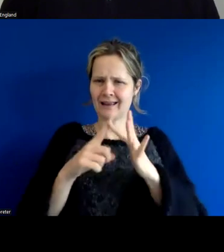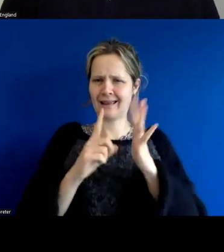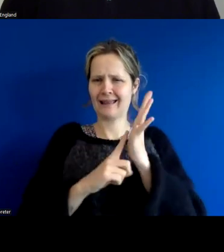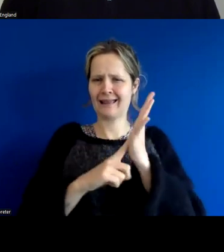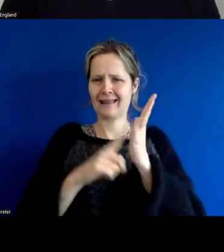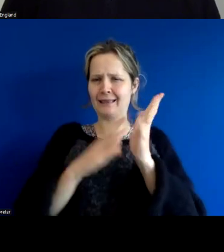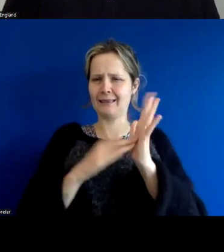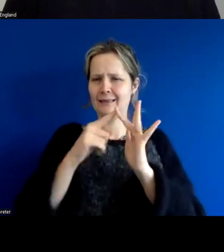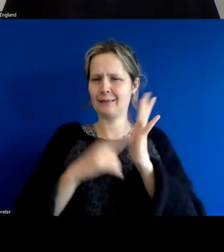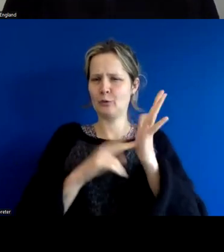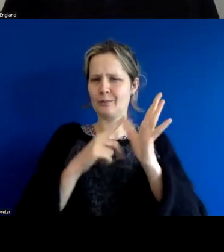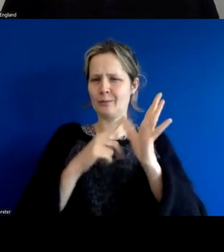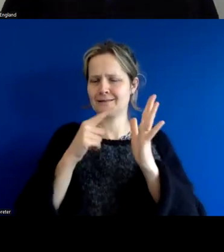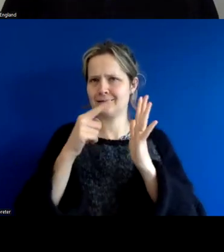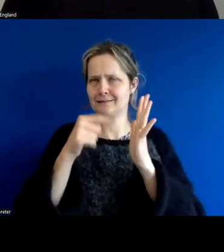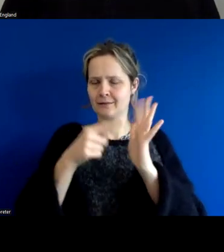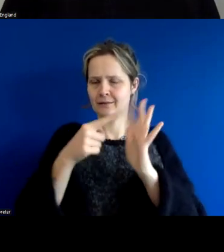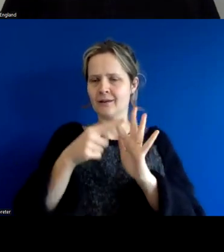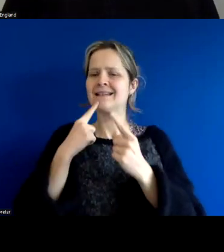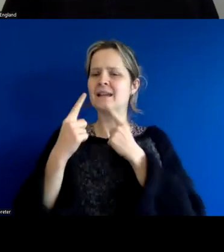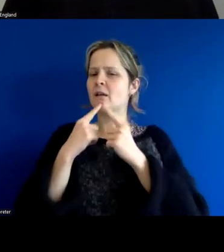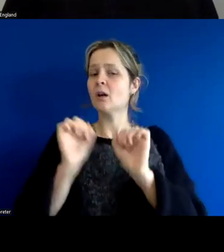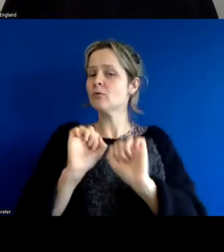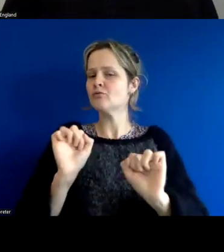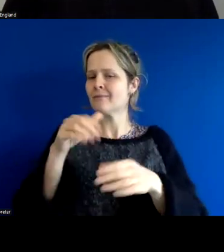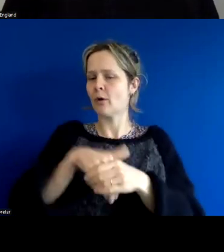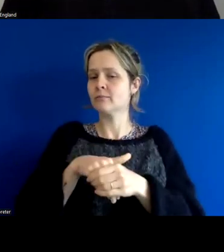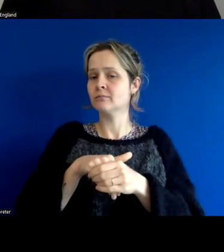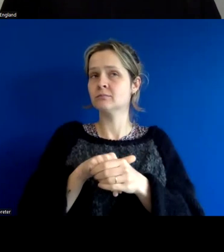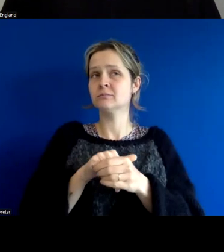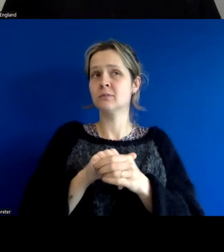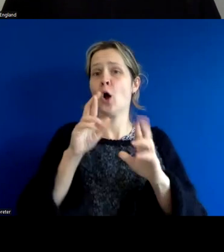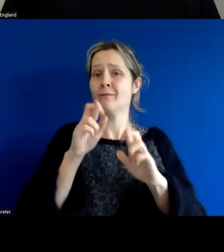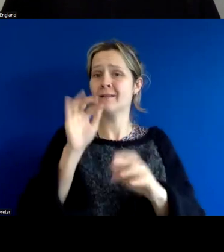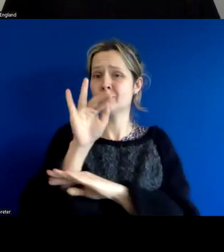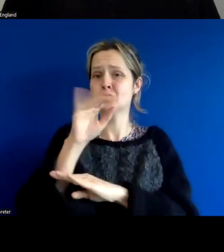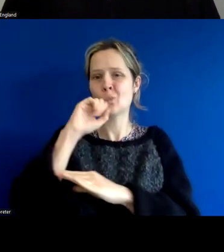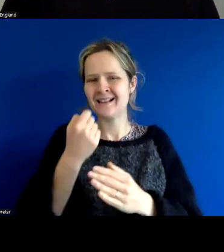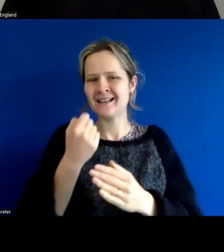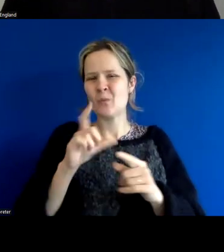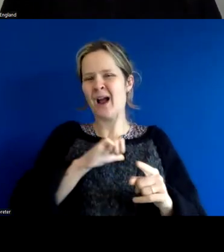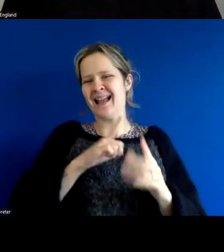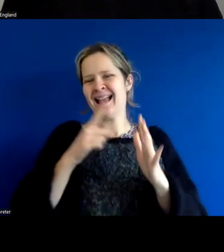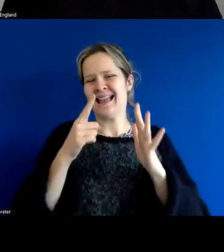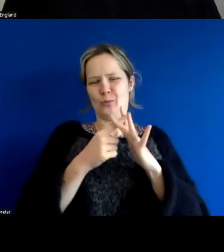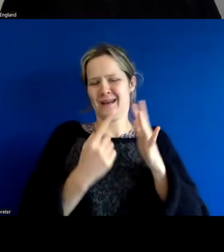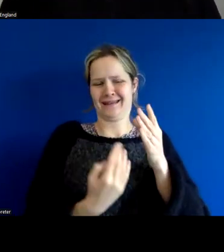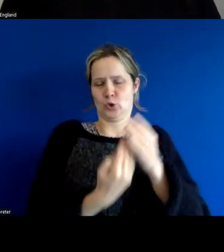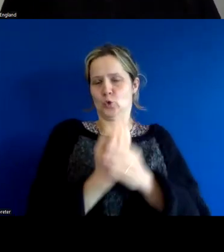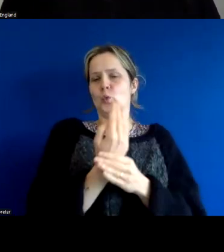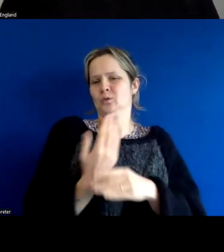to be exploring in the future. The Illuminate product itself is fairly new and that's still being developed.